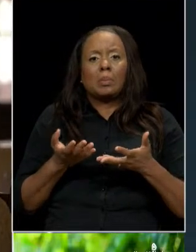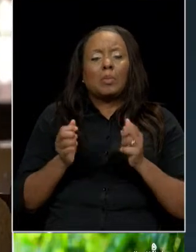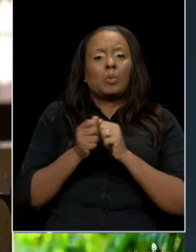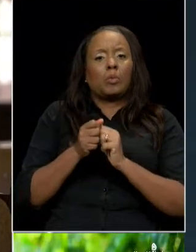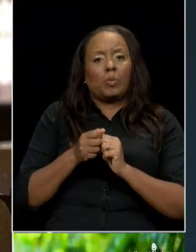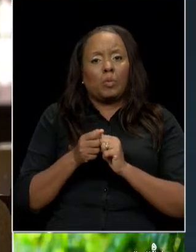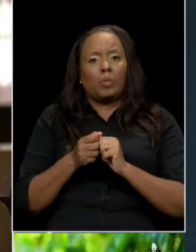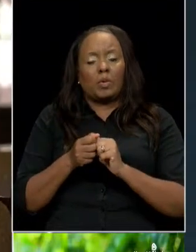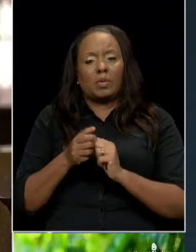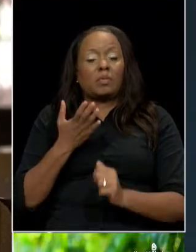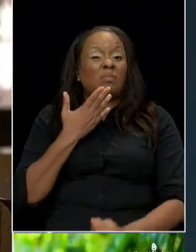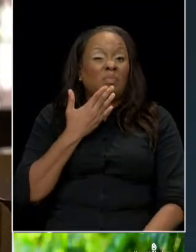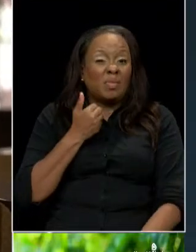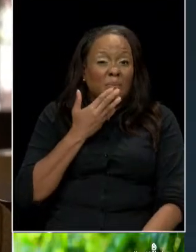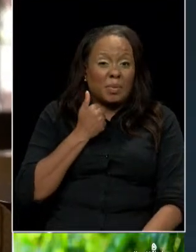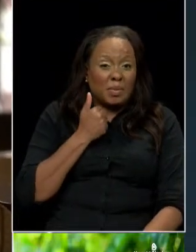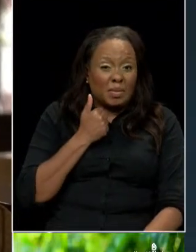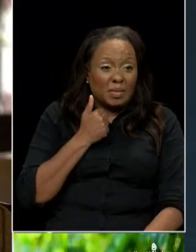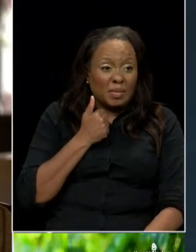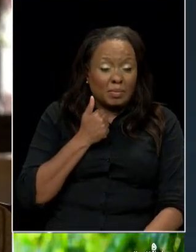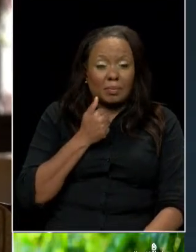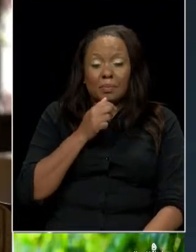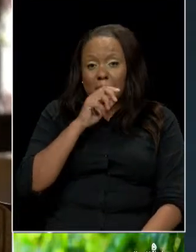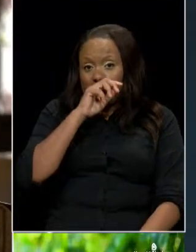incidence of diabetes and with